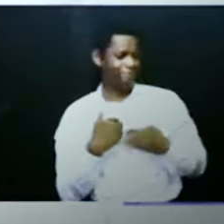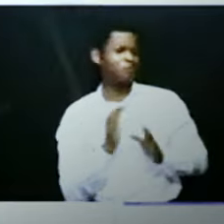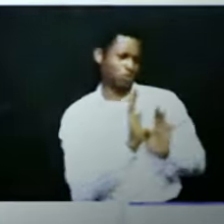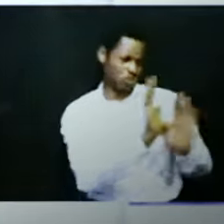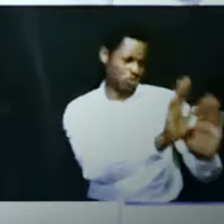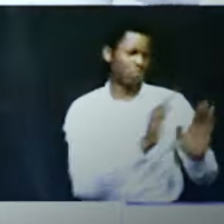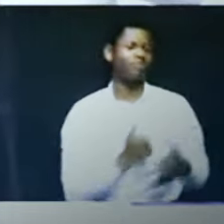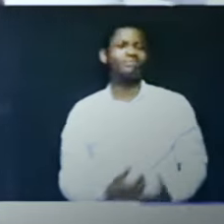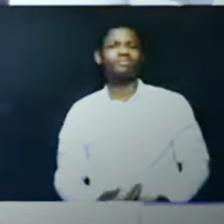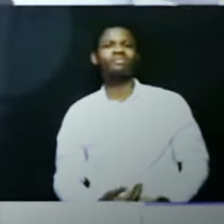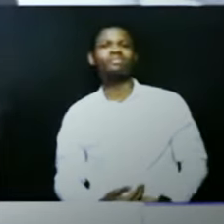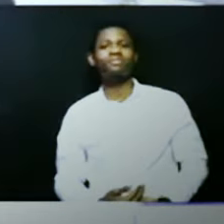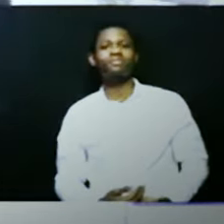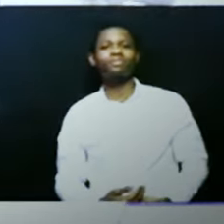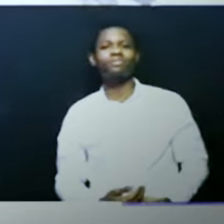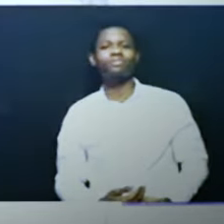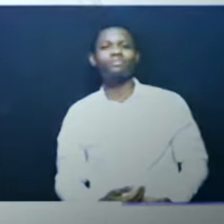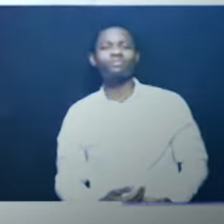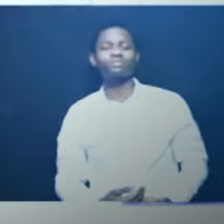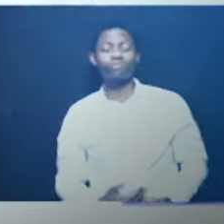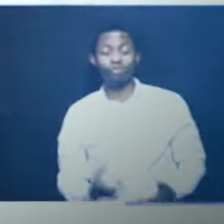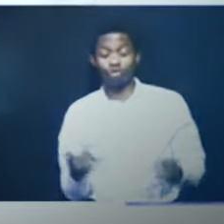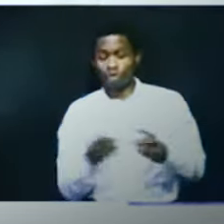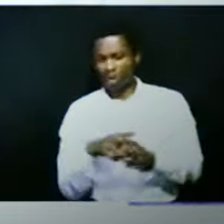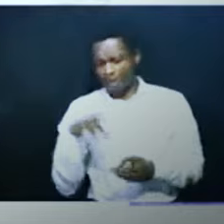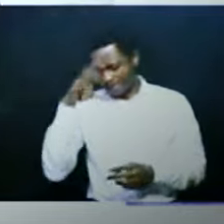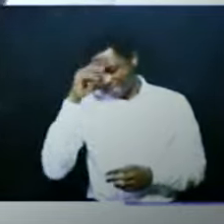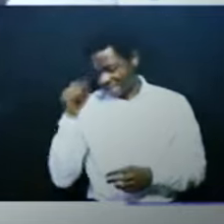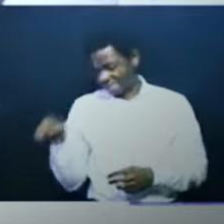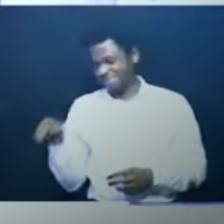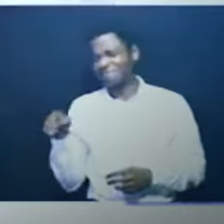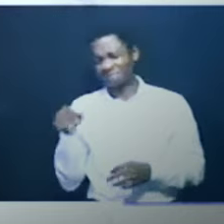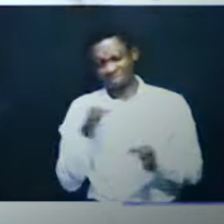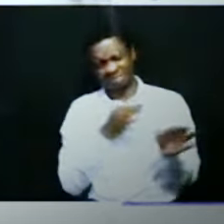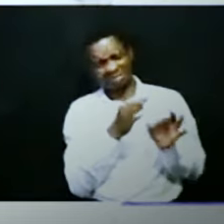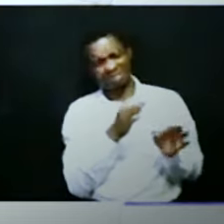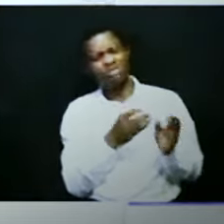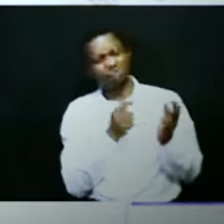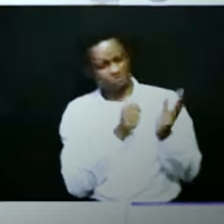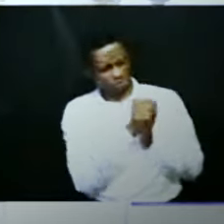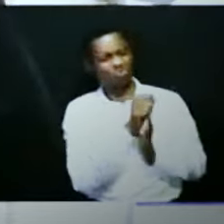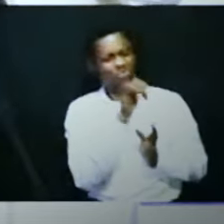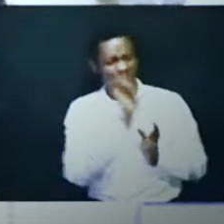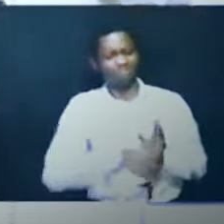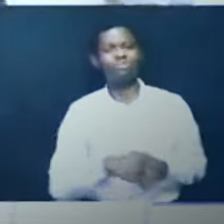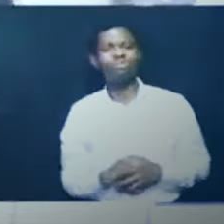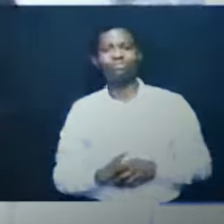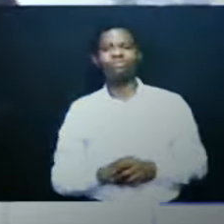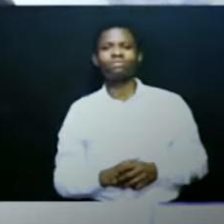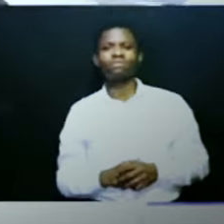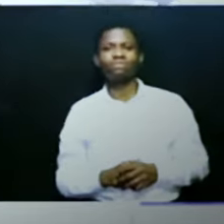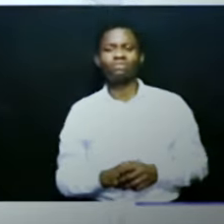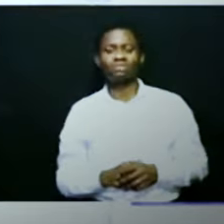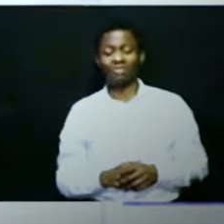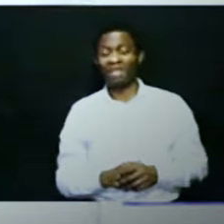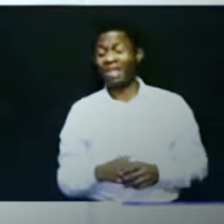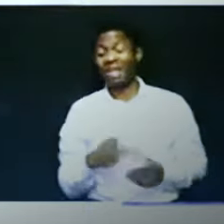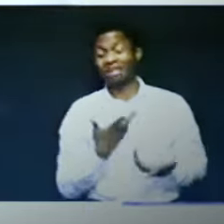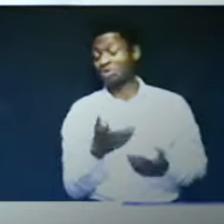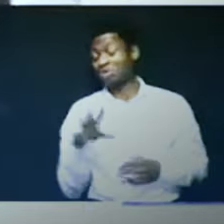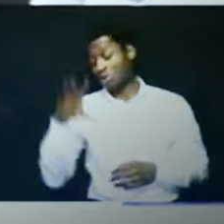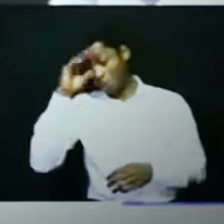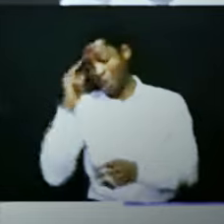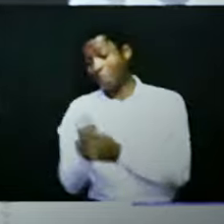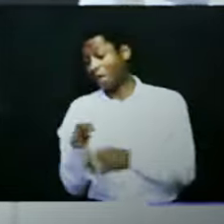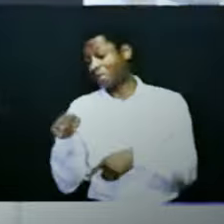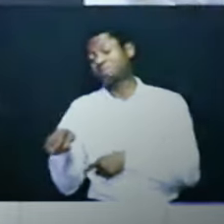yours." Now, what the man is saying is the truth. He said, "This, as for this, your